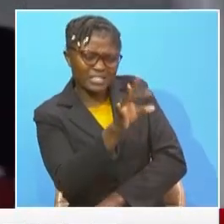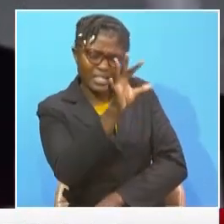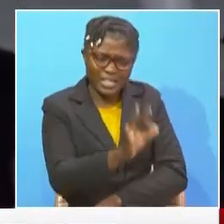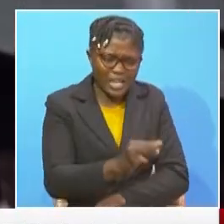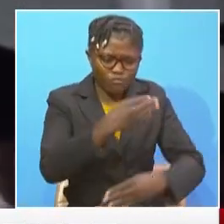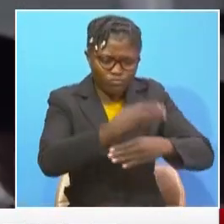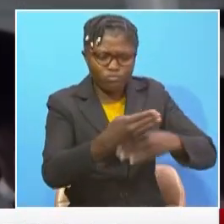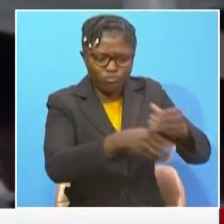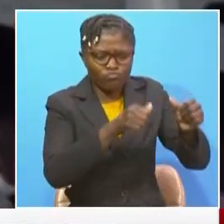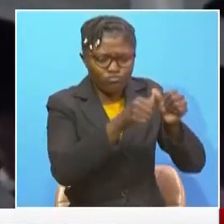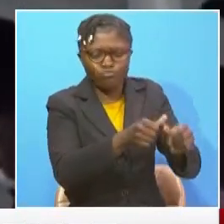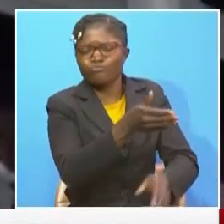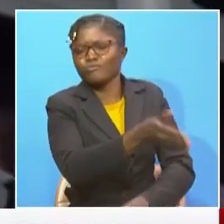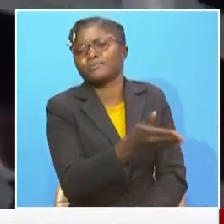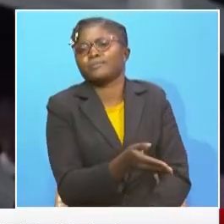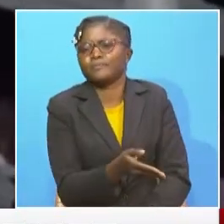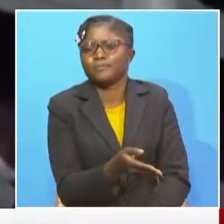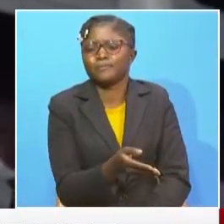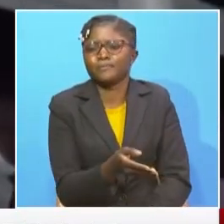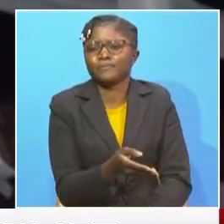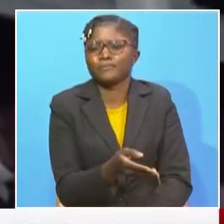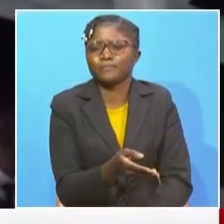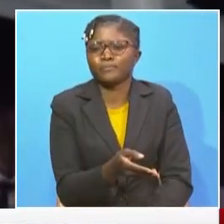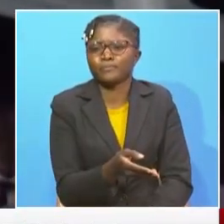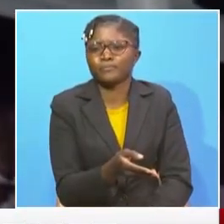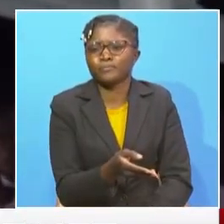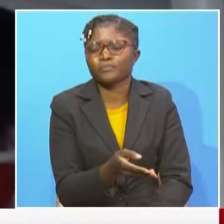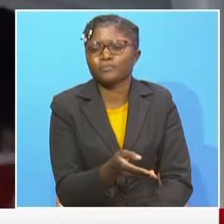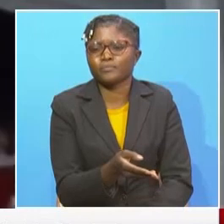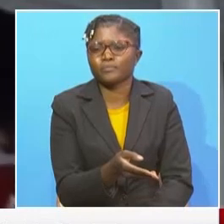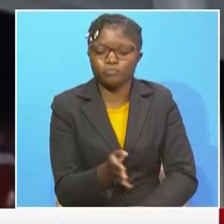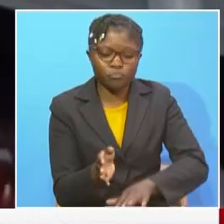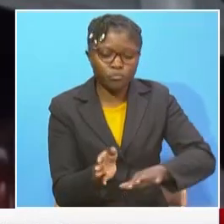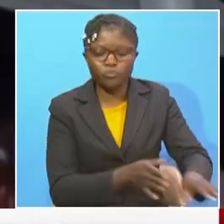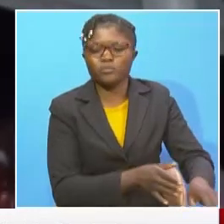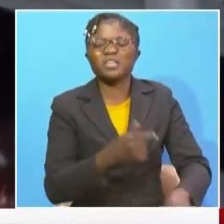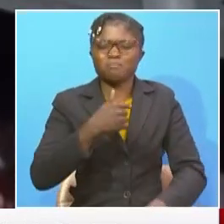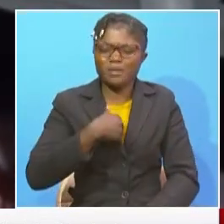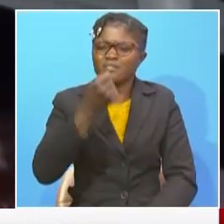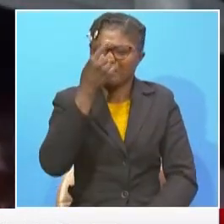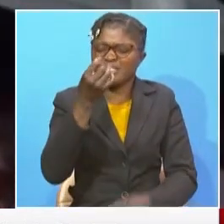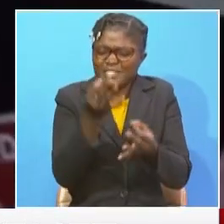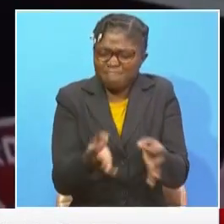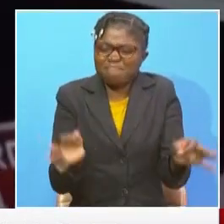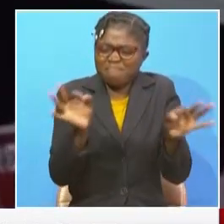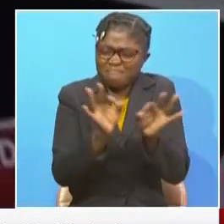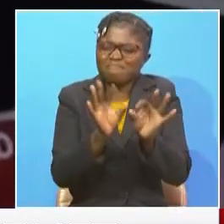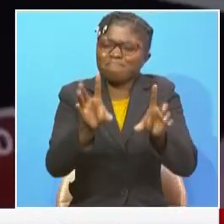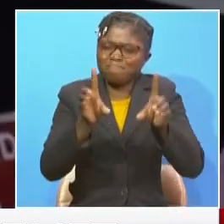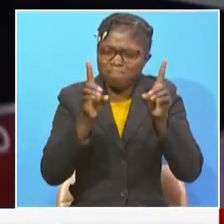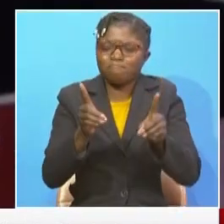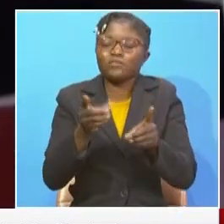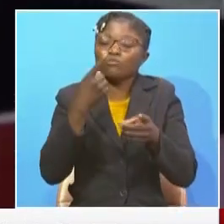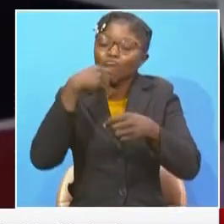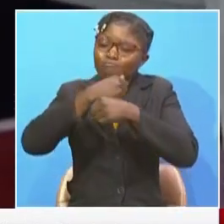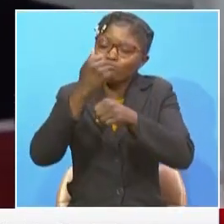response, Fountain of Life co-founder Maximo made the following commitment. I certainly understand the importance of education. I certainly want to